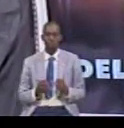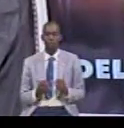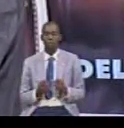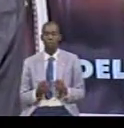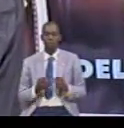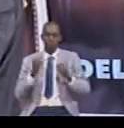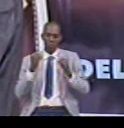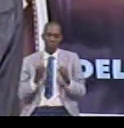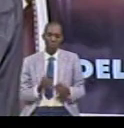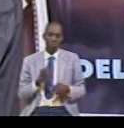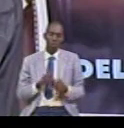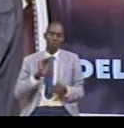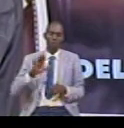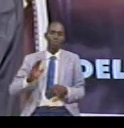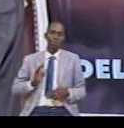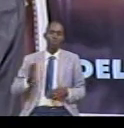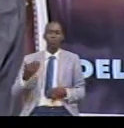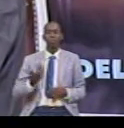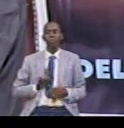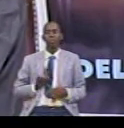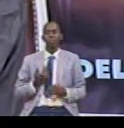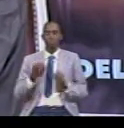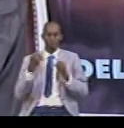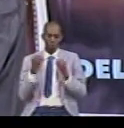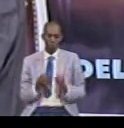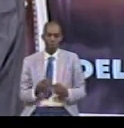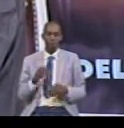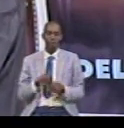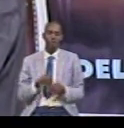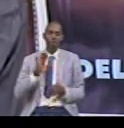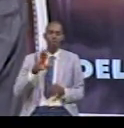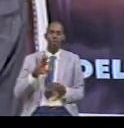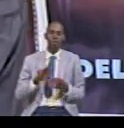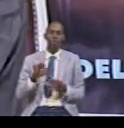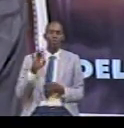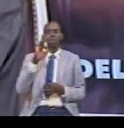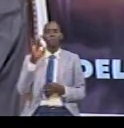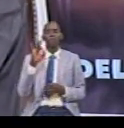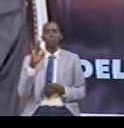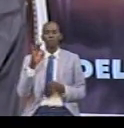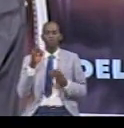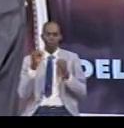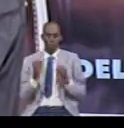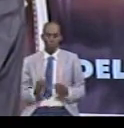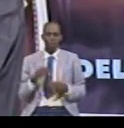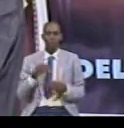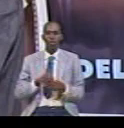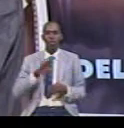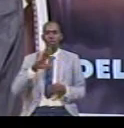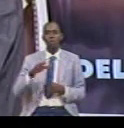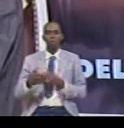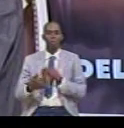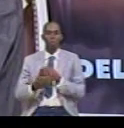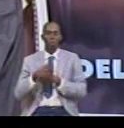Strong in your soul. Strong in your spirit. Strong in your